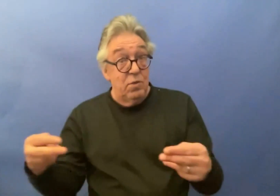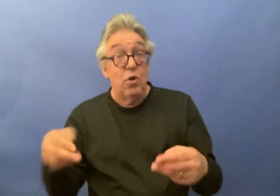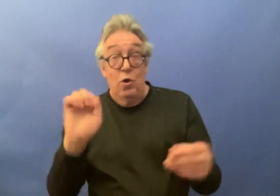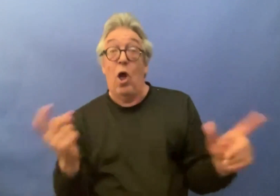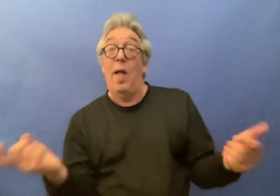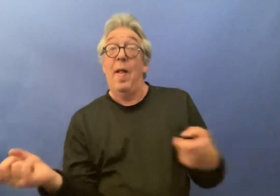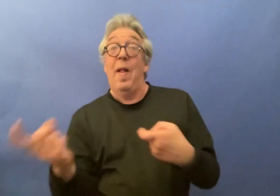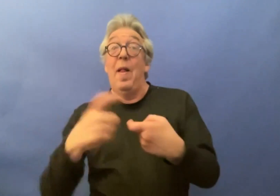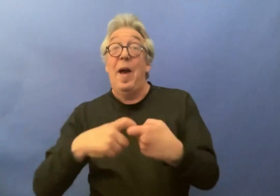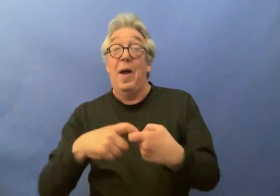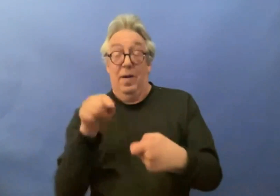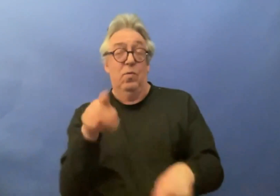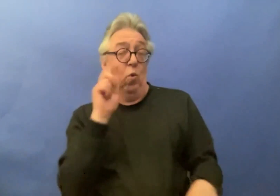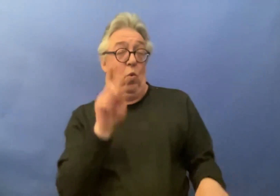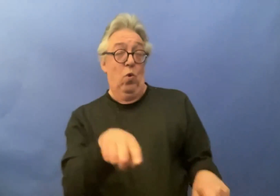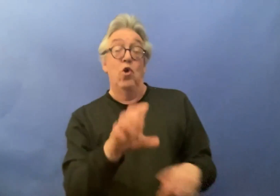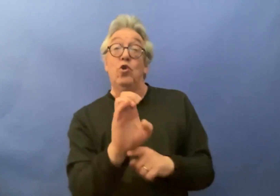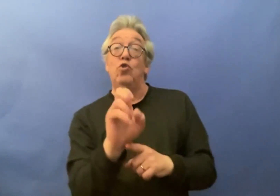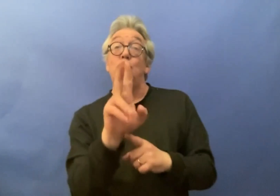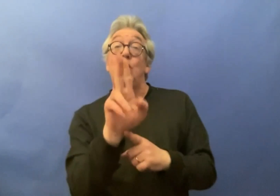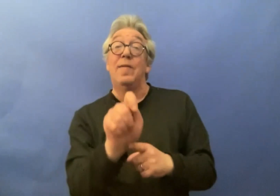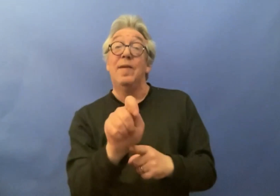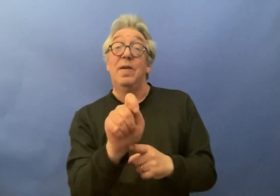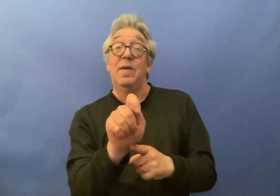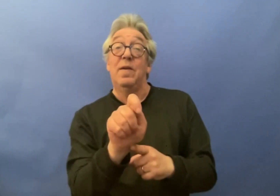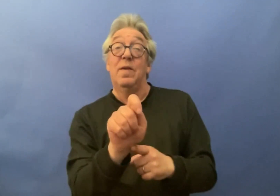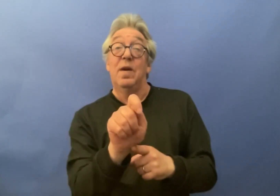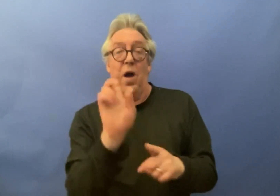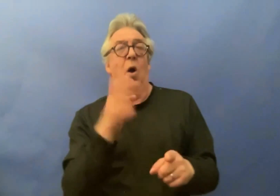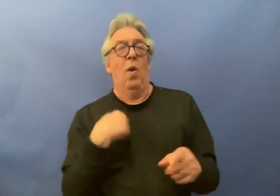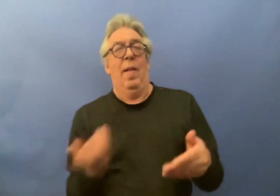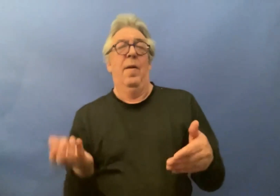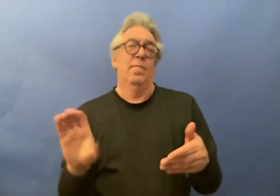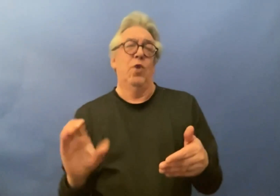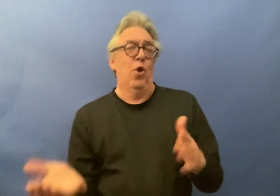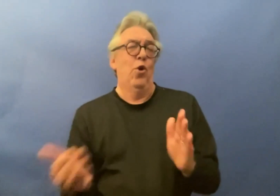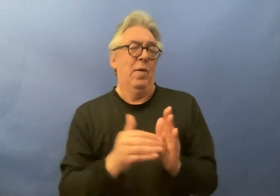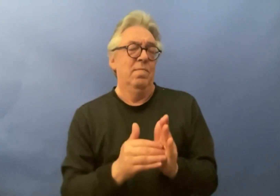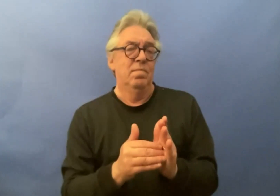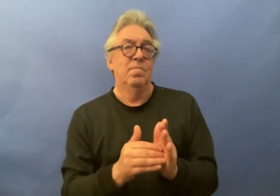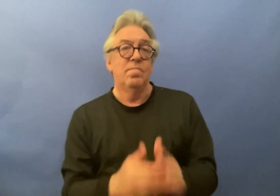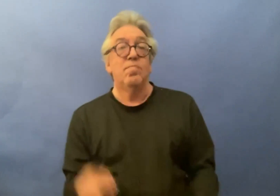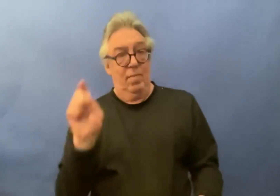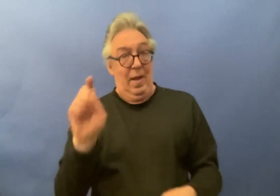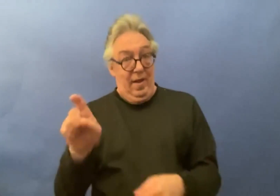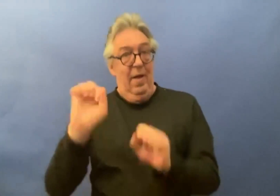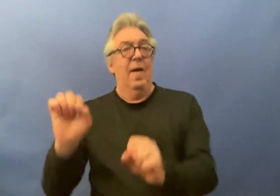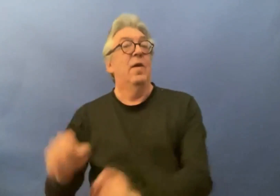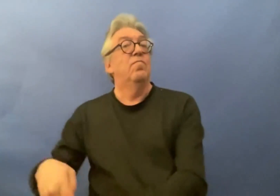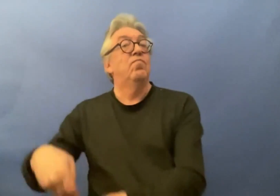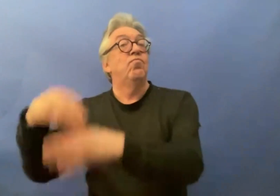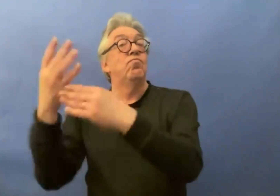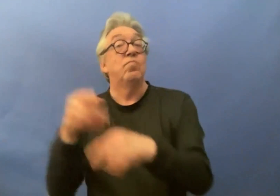already put in the chat box, but I will paste it again after I finish. The participants have the option